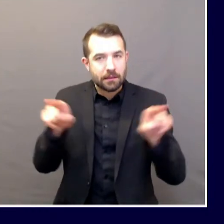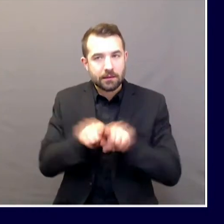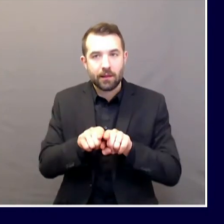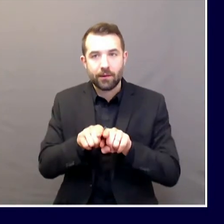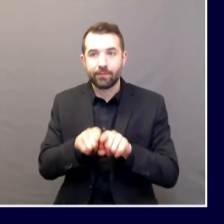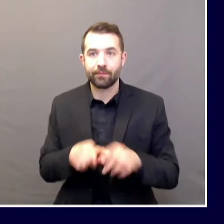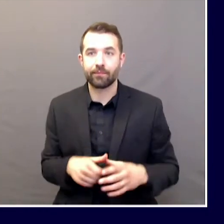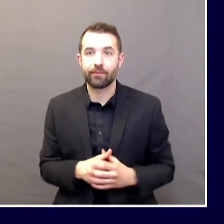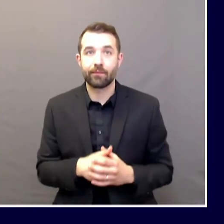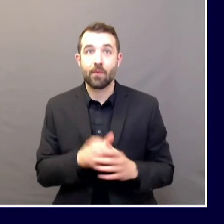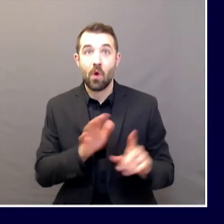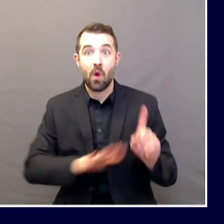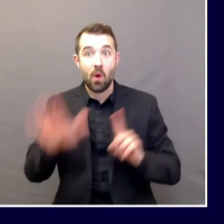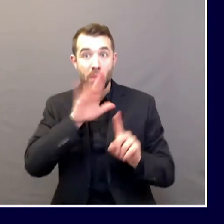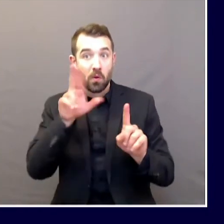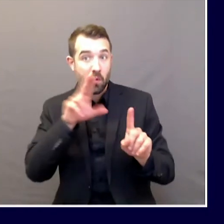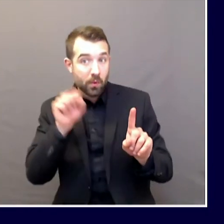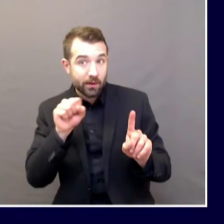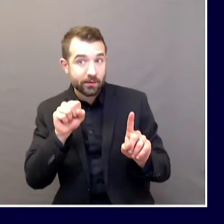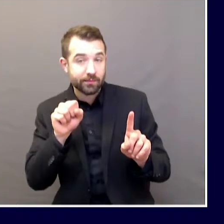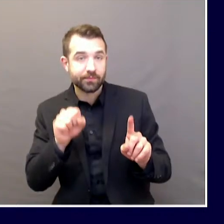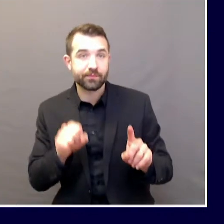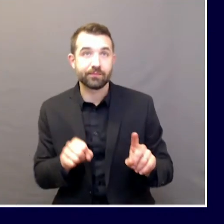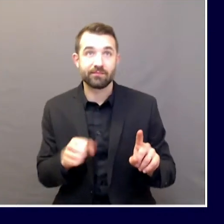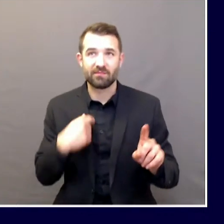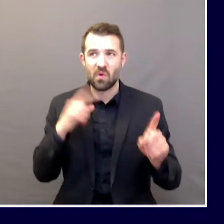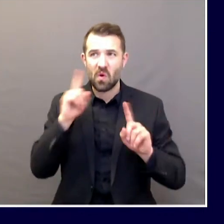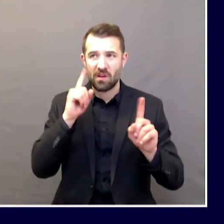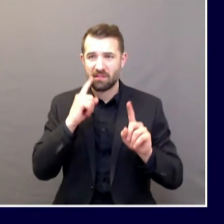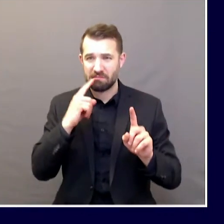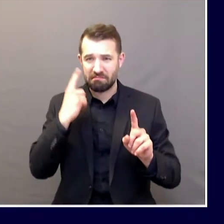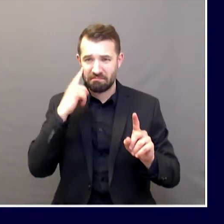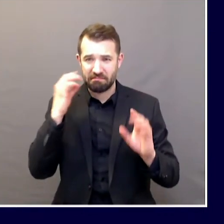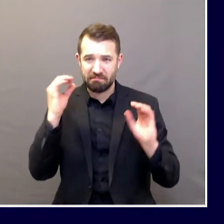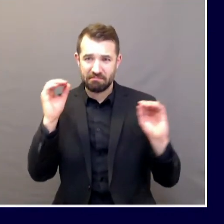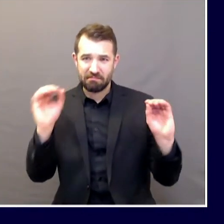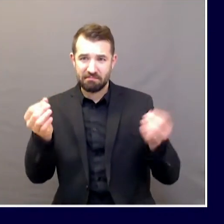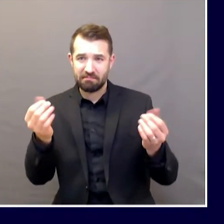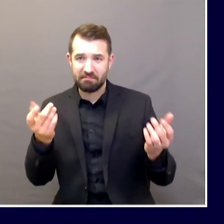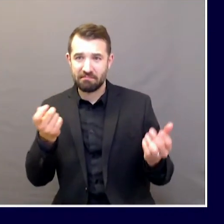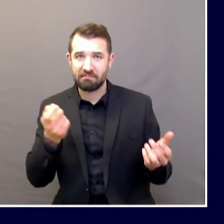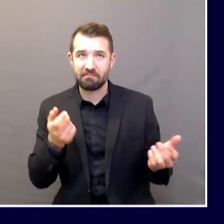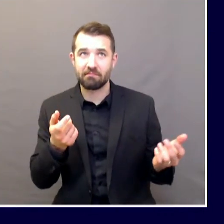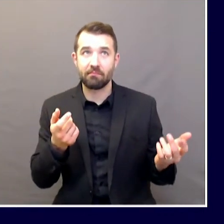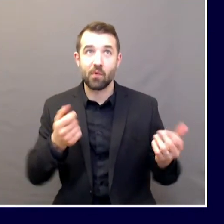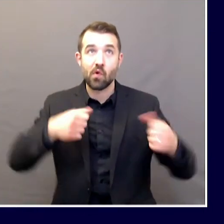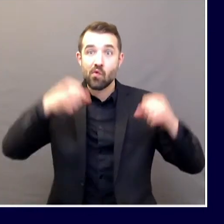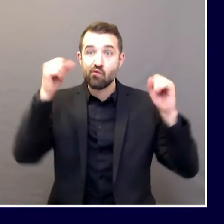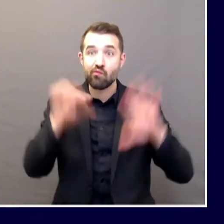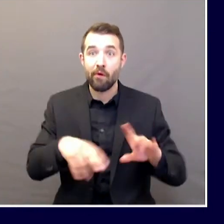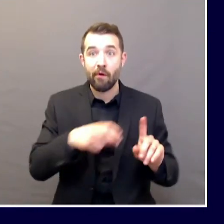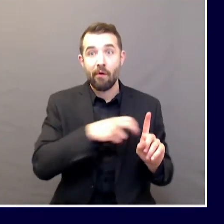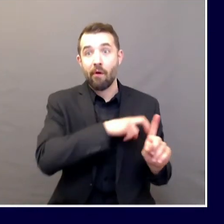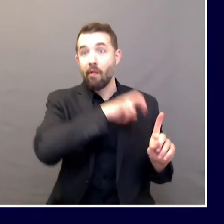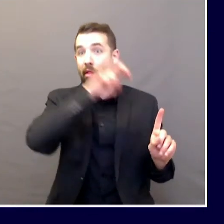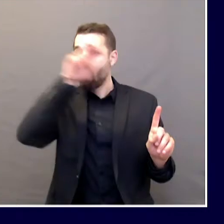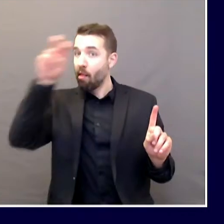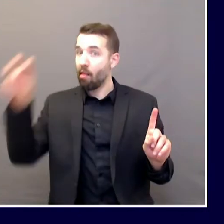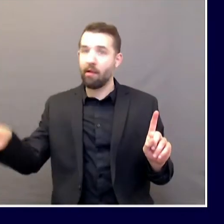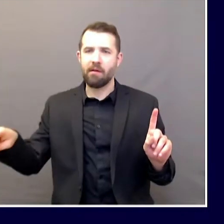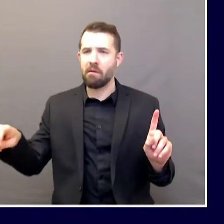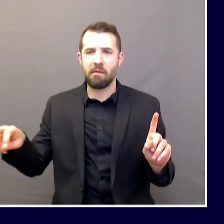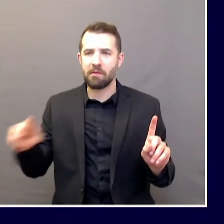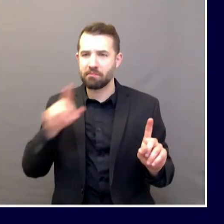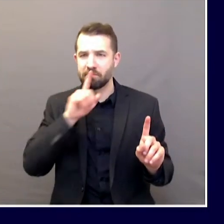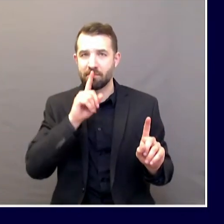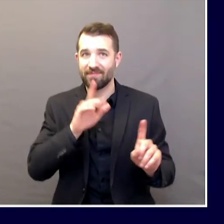have said, we're going to abandon the way that we're doing business and undertake a massive multi-million-dollar IT project to shift